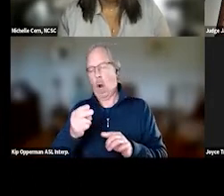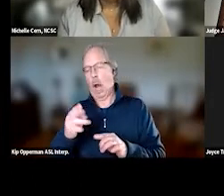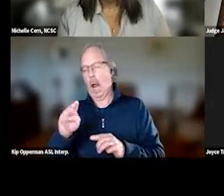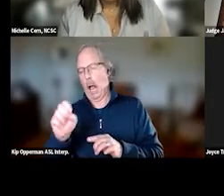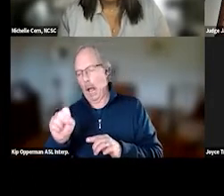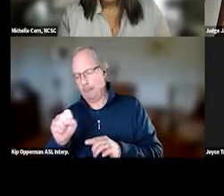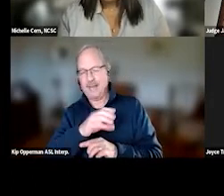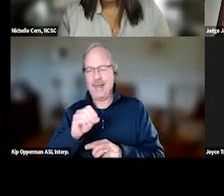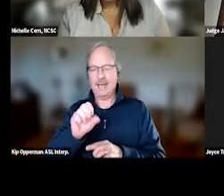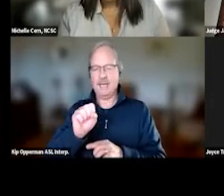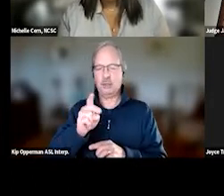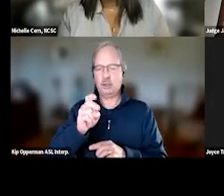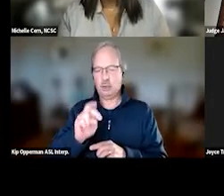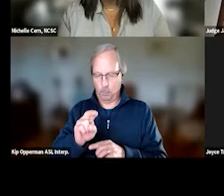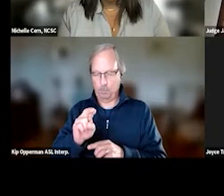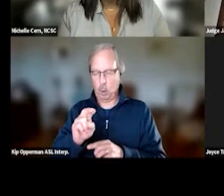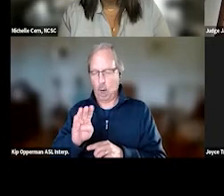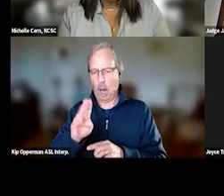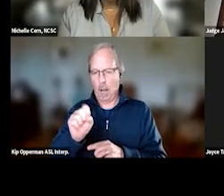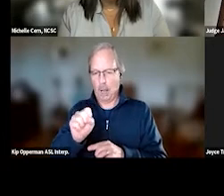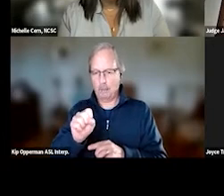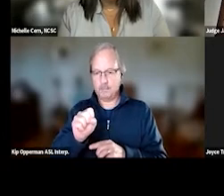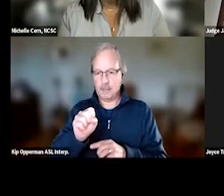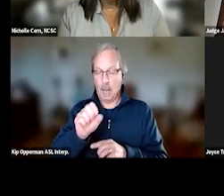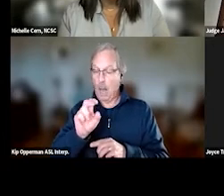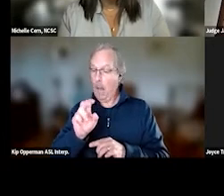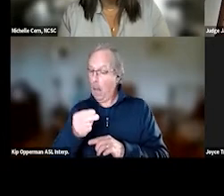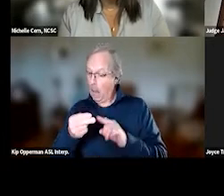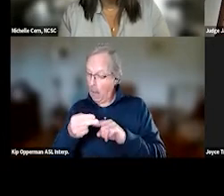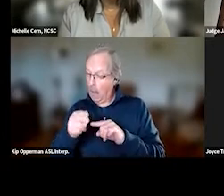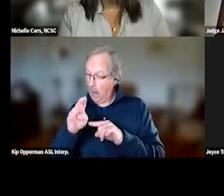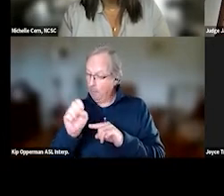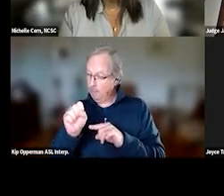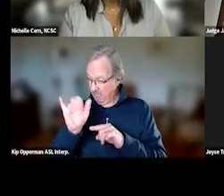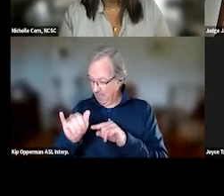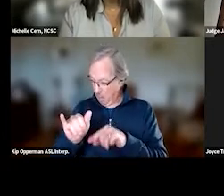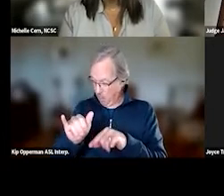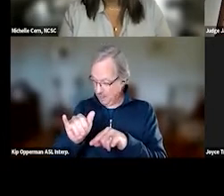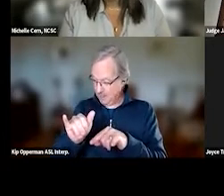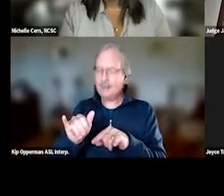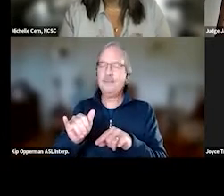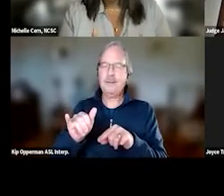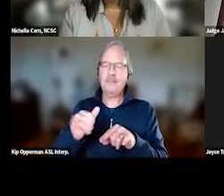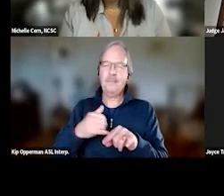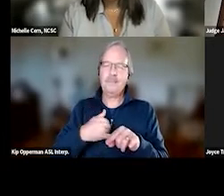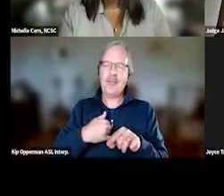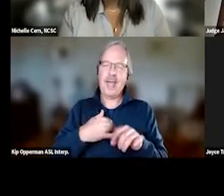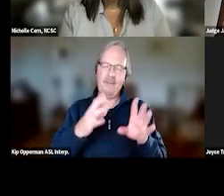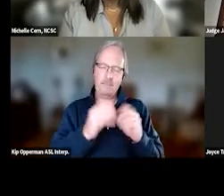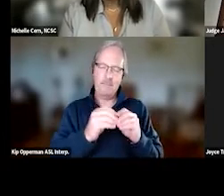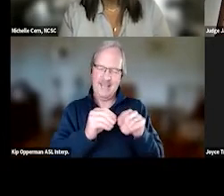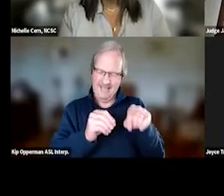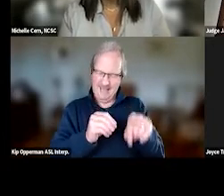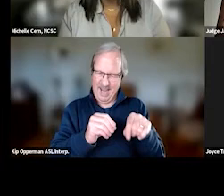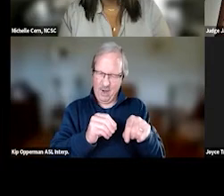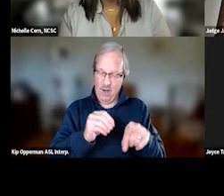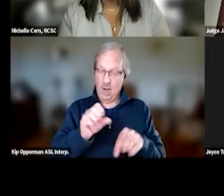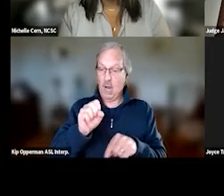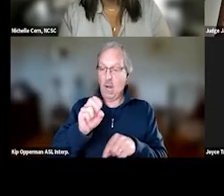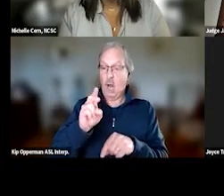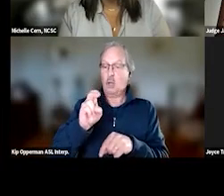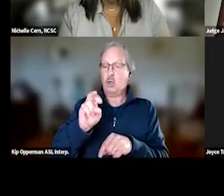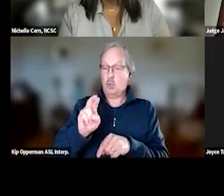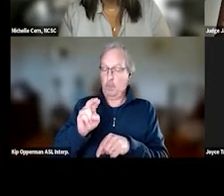For our purposes, again, hubs are those agencies, organizations that are holding ECHO series. Super hubs are those that have collaborated